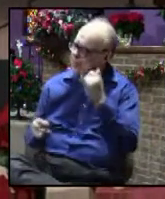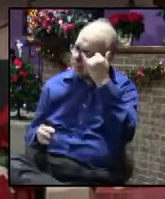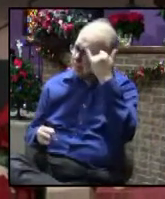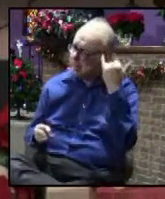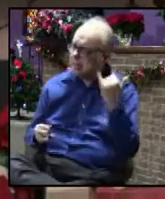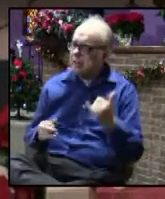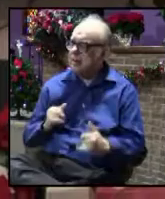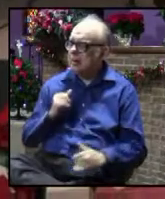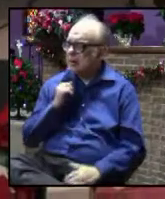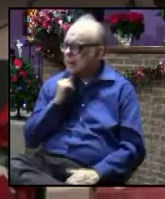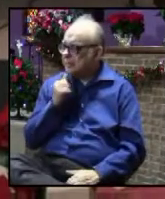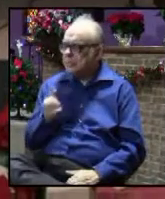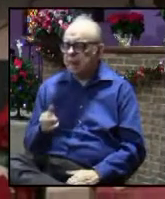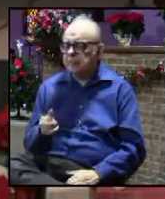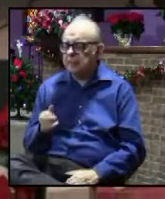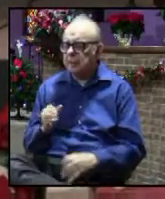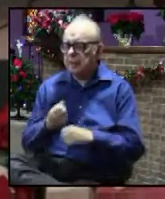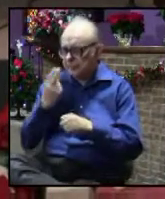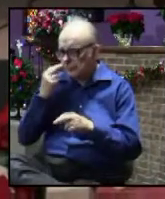he wasn't.